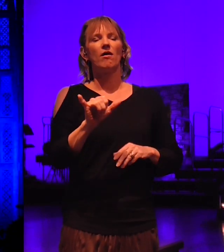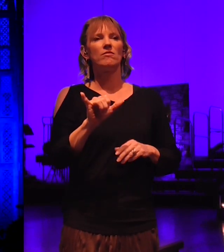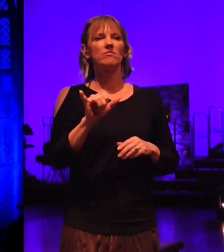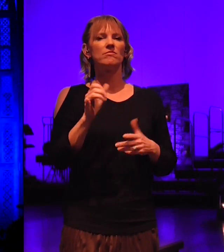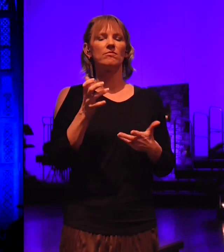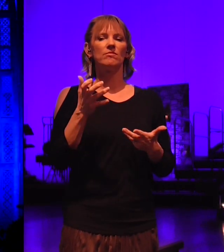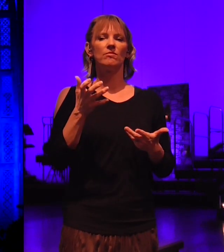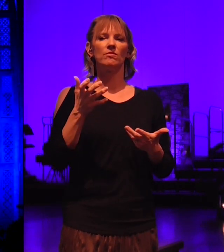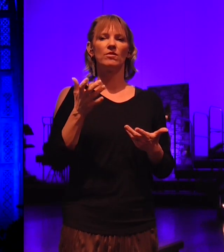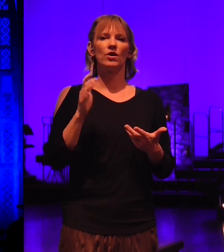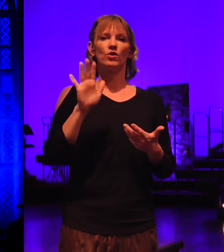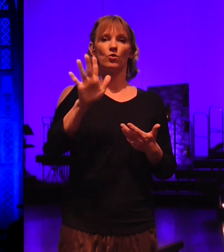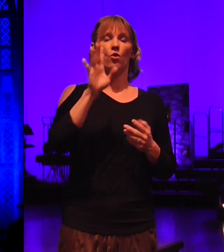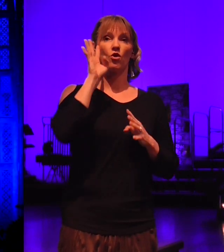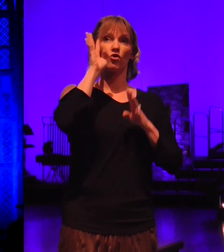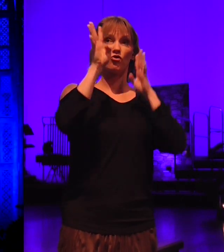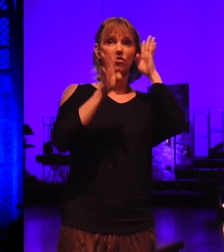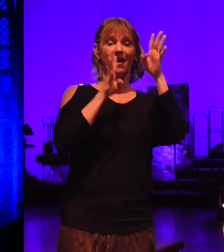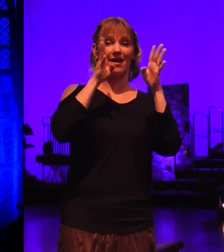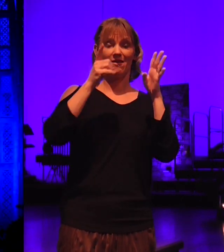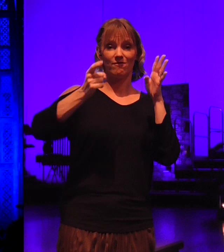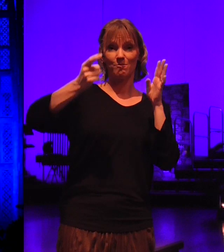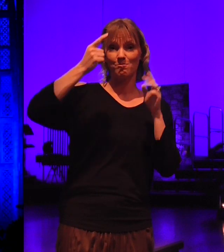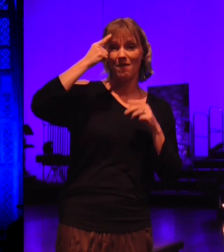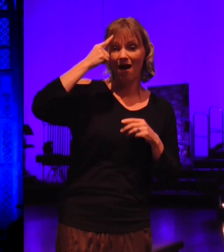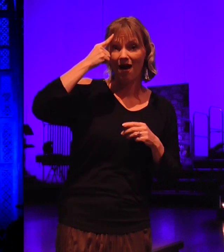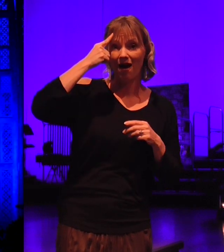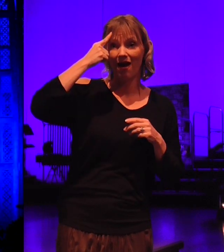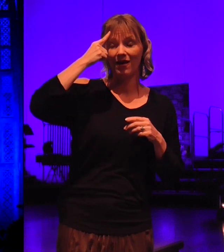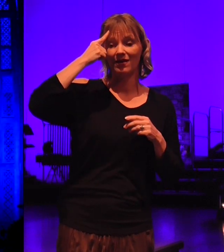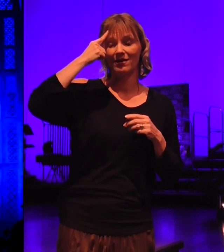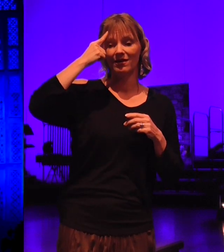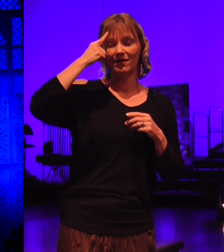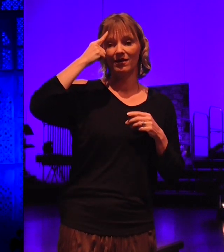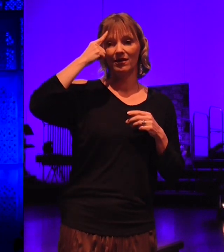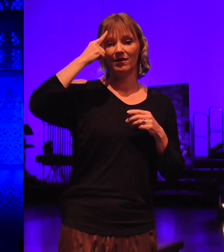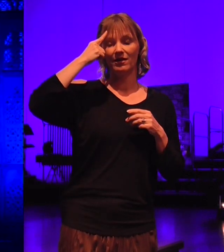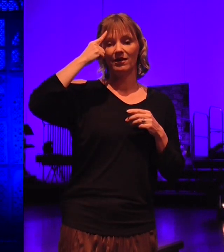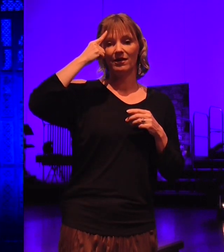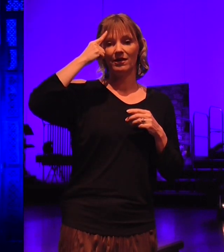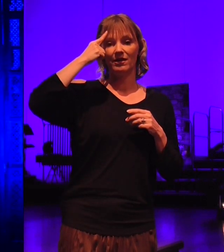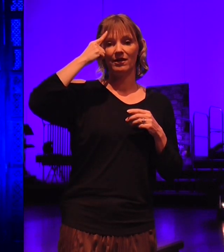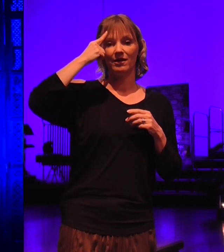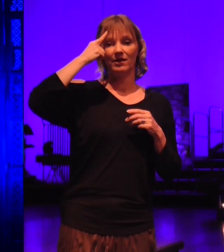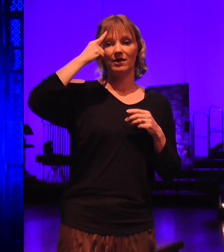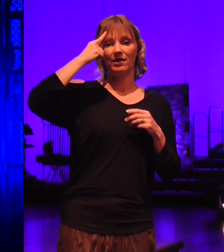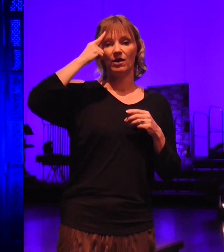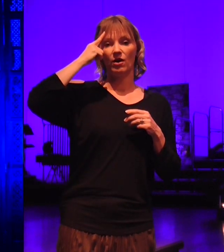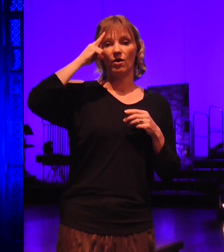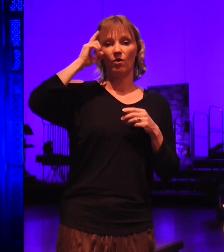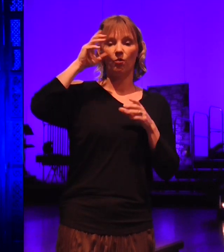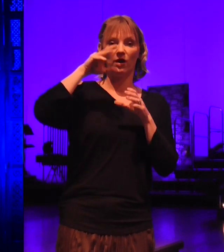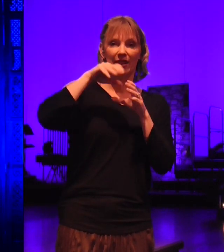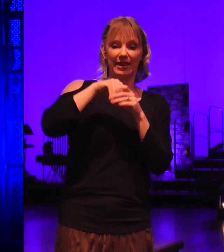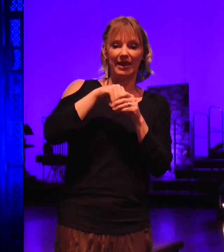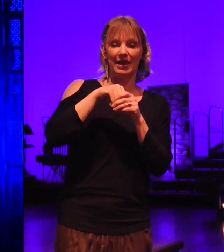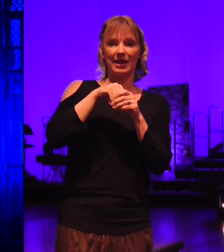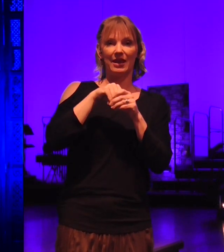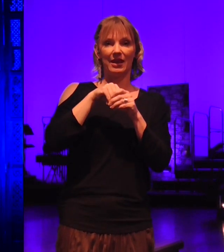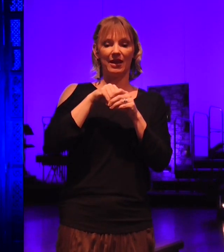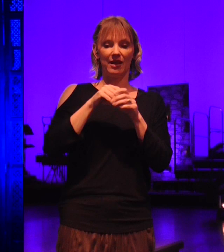your creative mind within the creative medium of the soul of